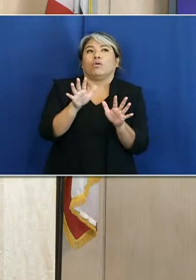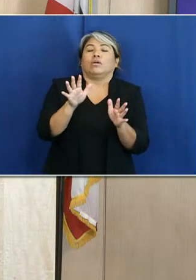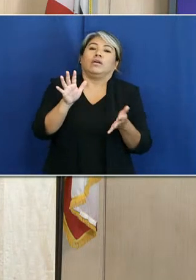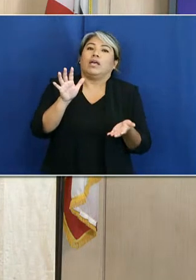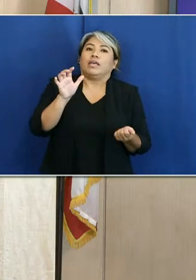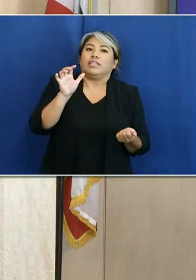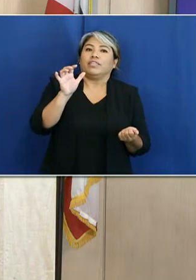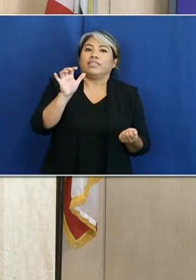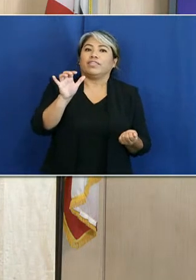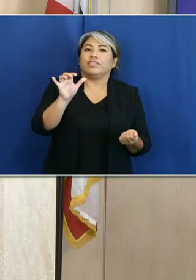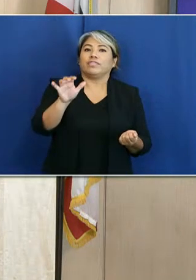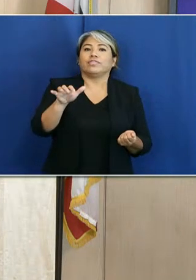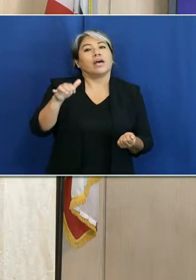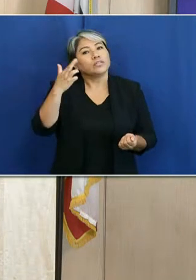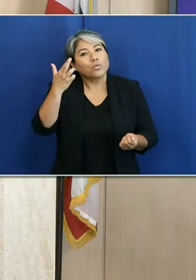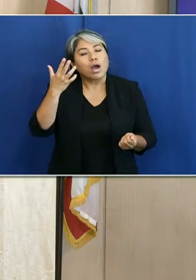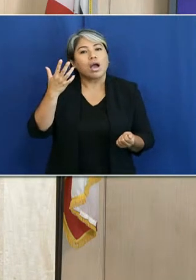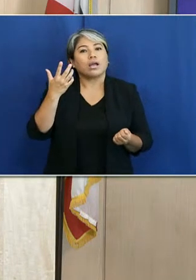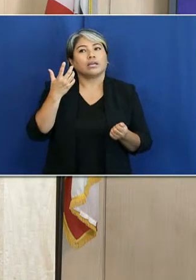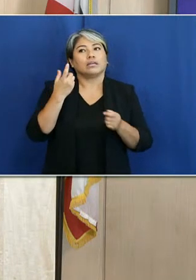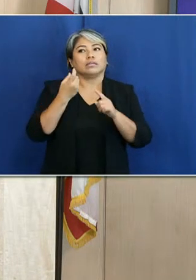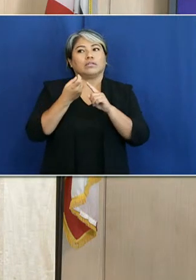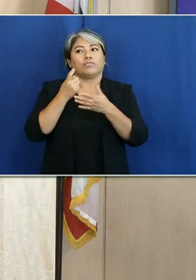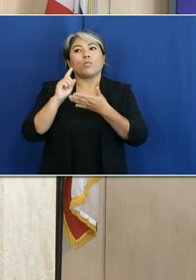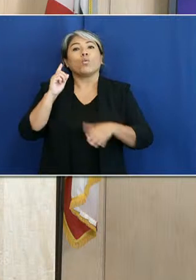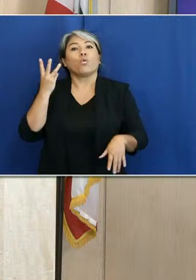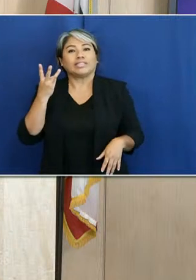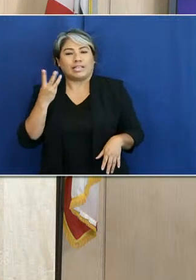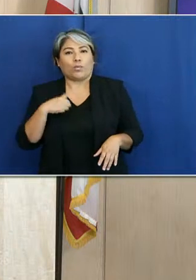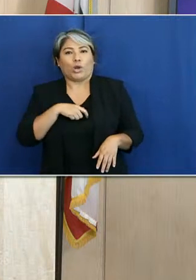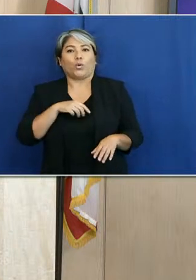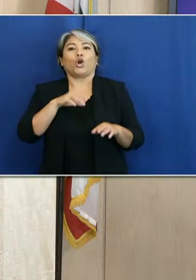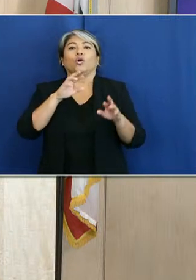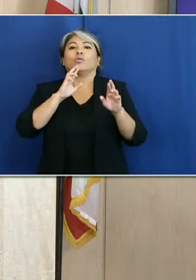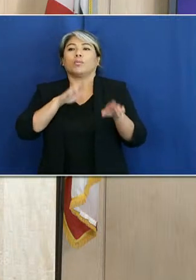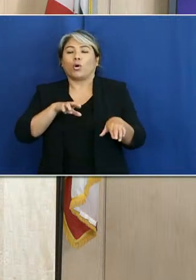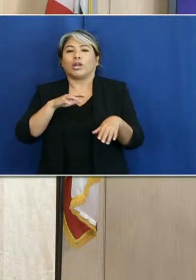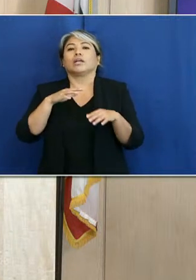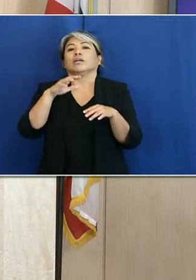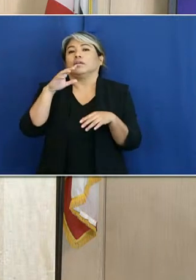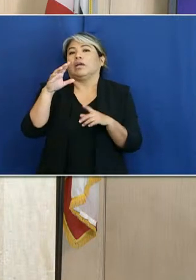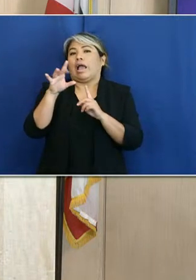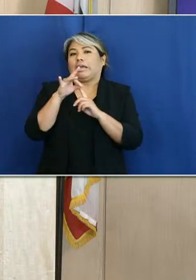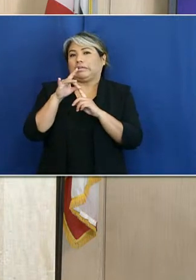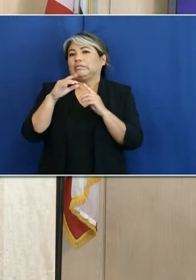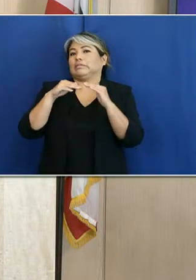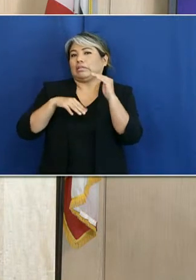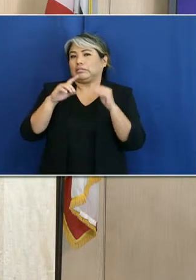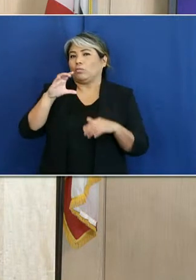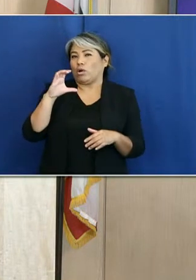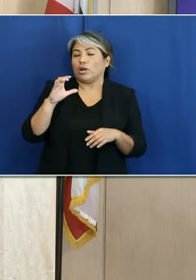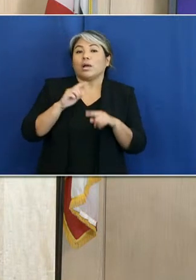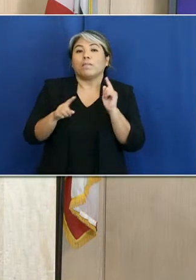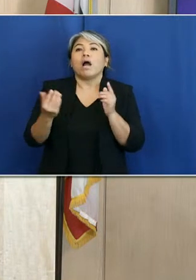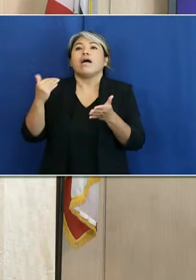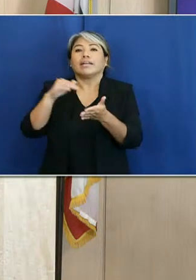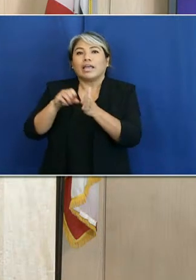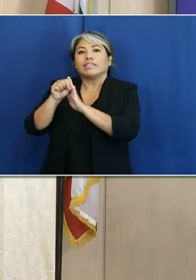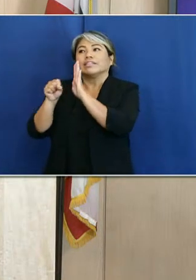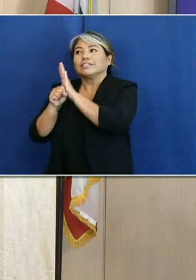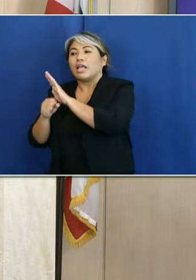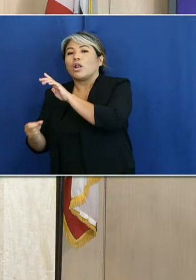that's why as of Wednesday, we were reporting our cases less than 100. But again, the state went back,